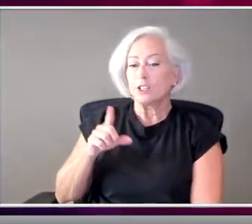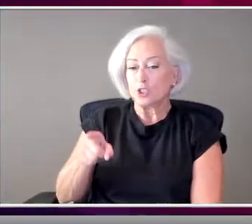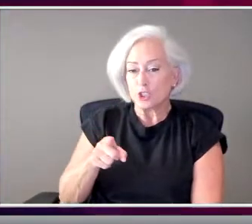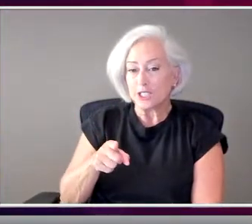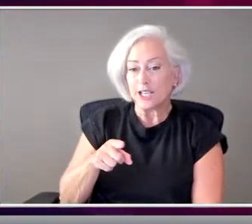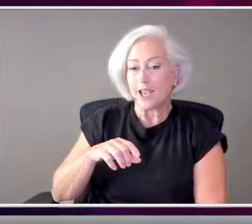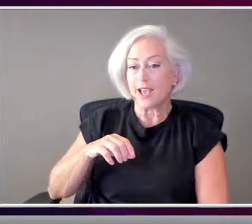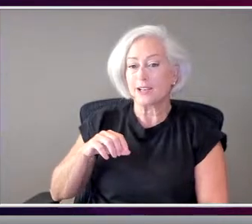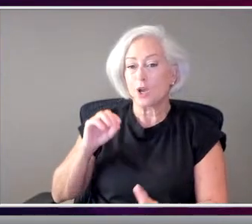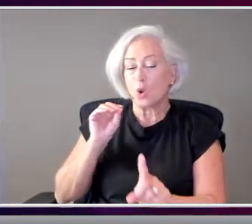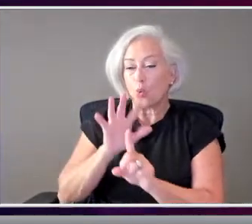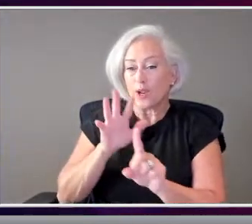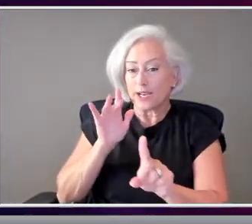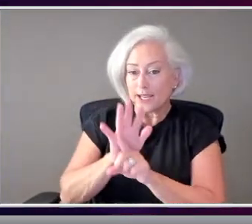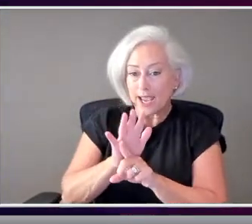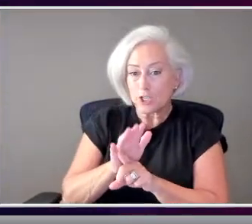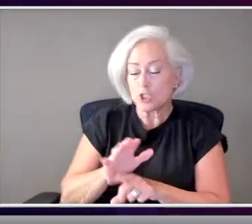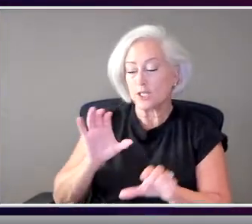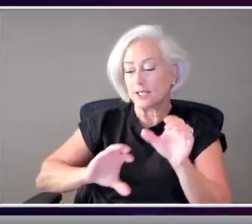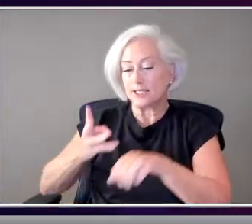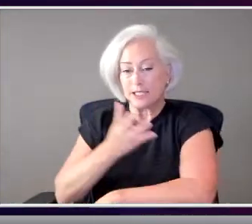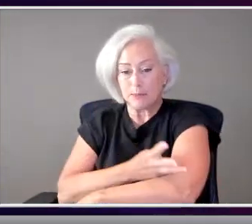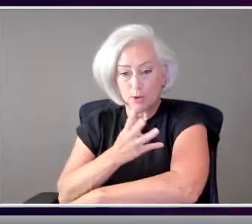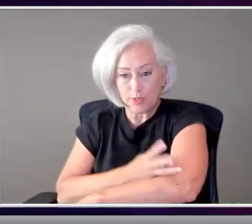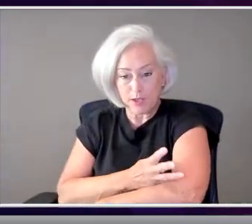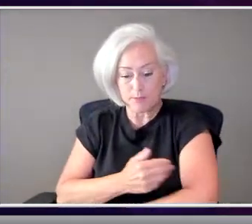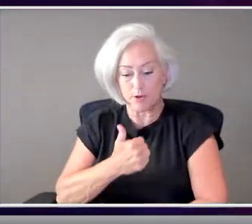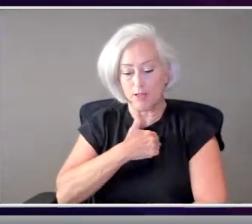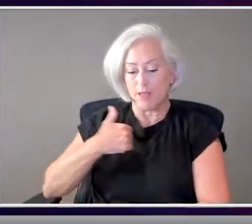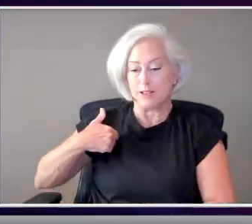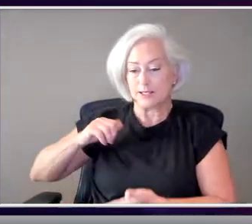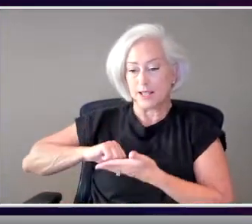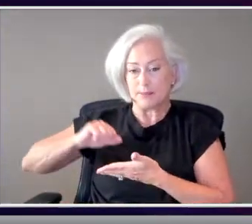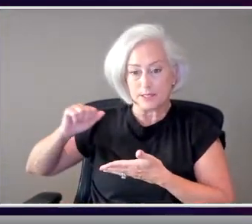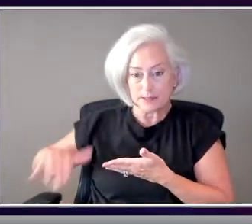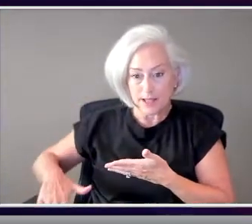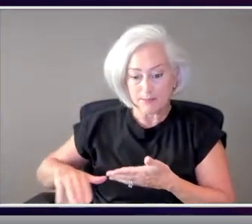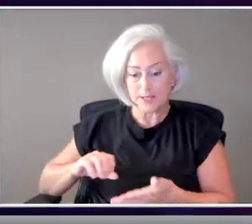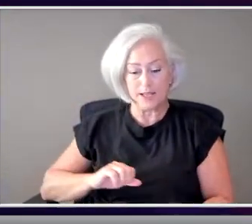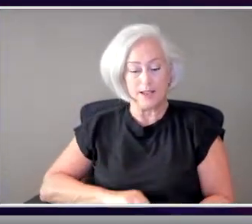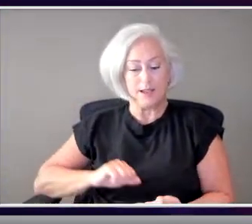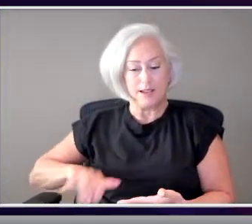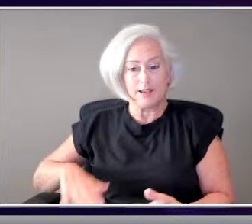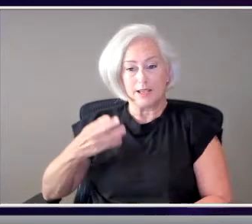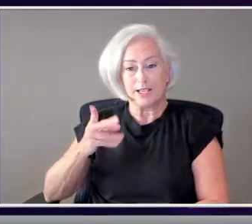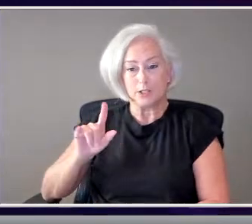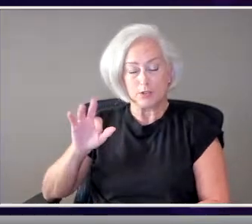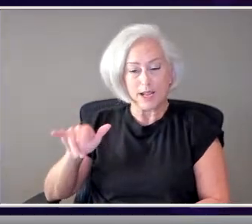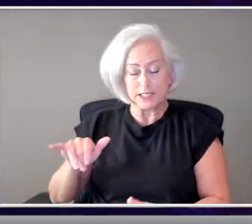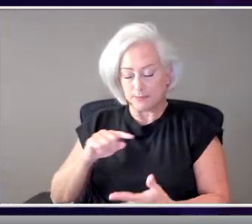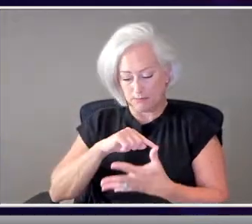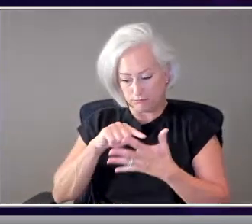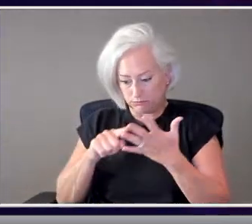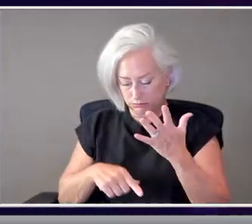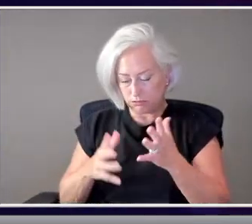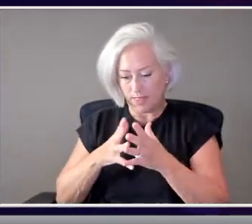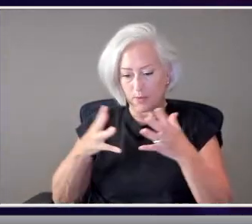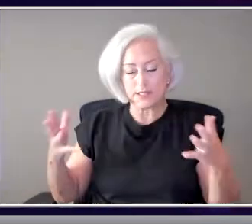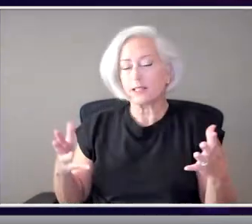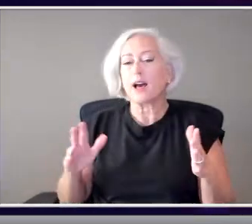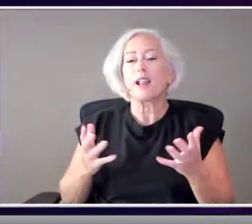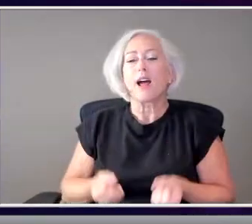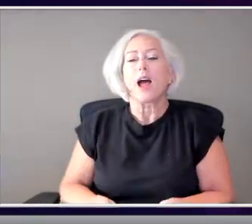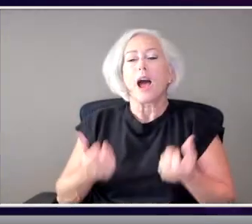mastectomy. That's a lot. It is. How big of an impact do you believe Angela's exercise program had on